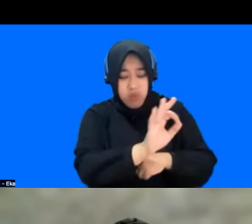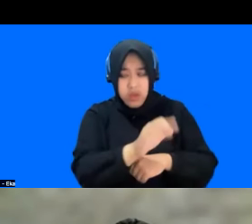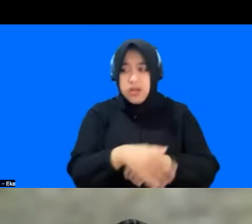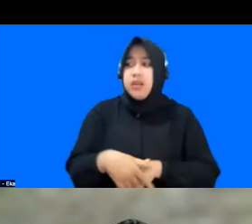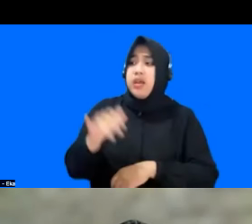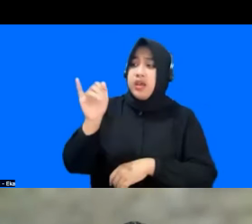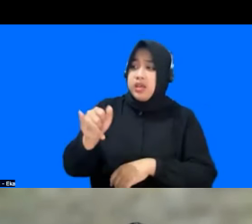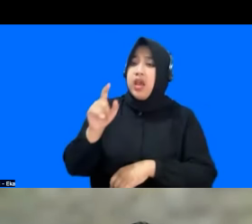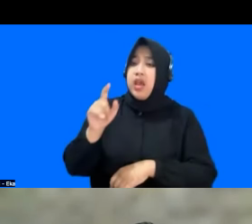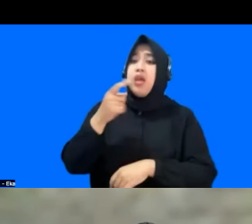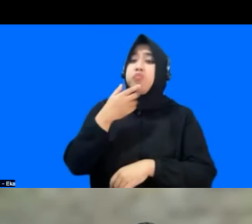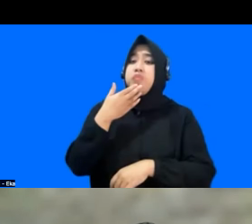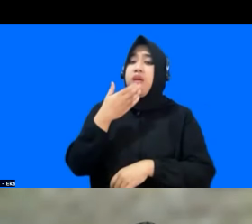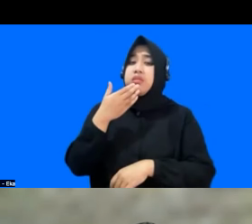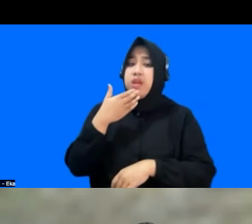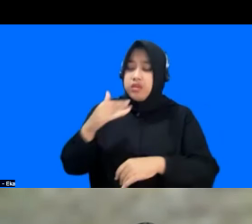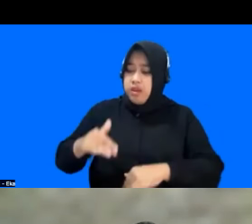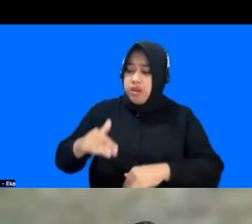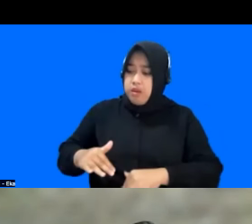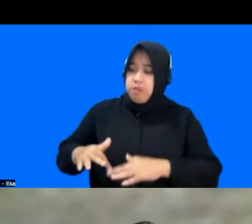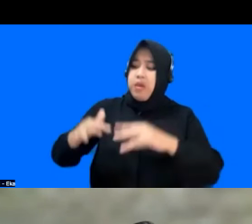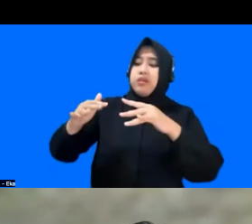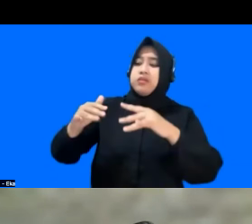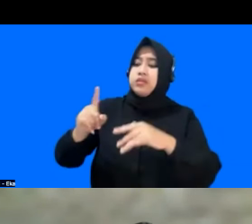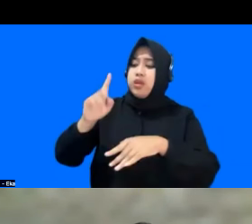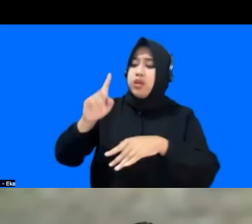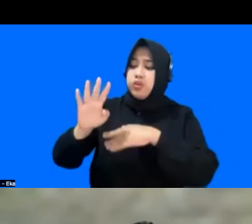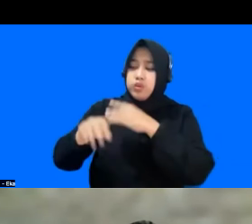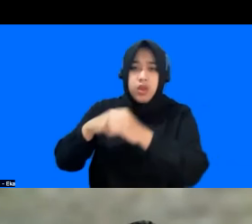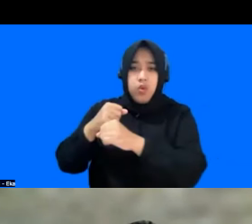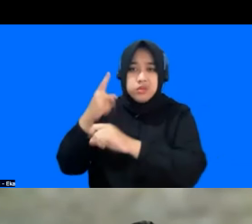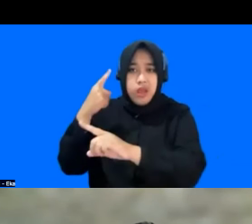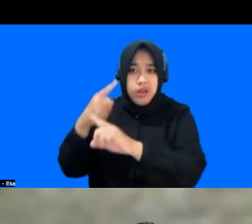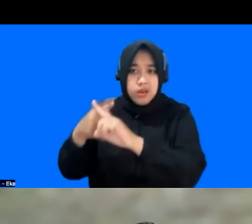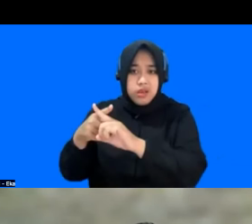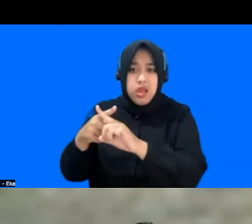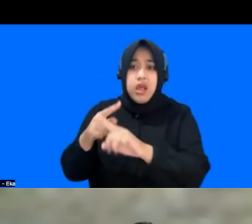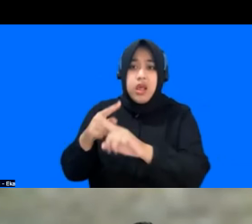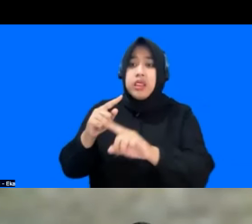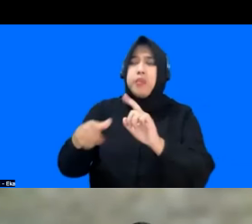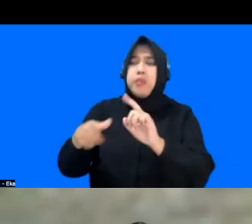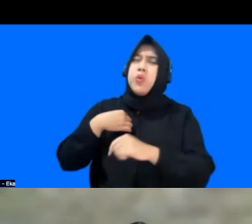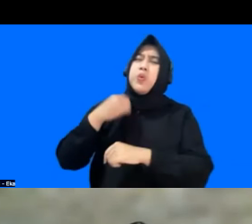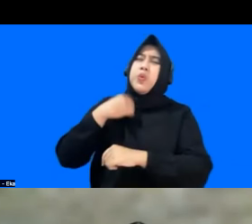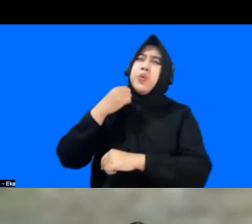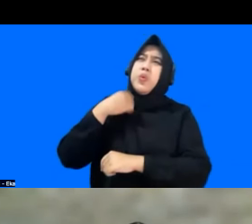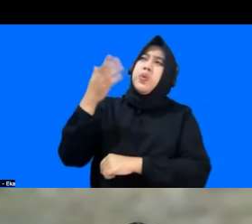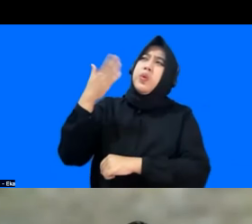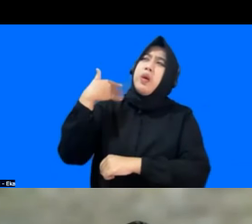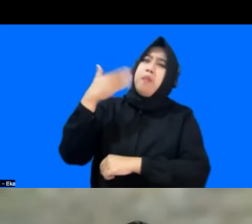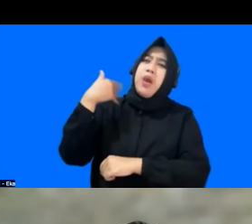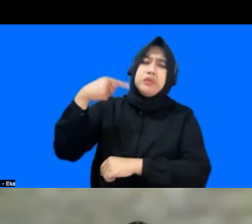day. And then we understood that we all as